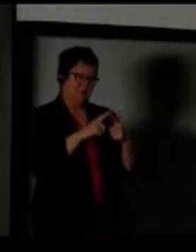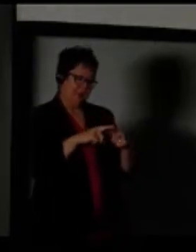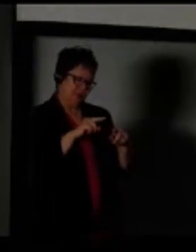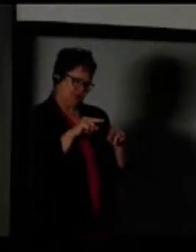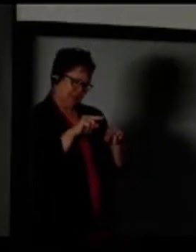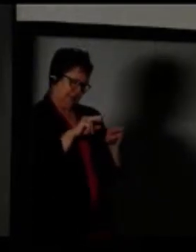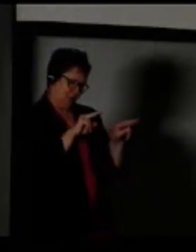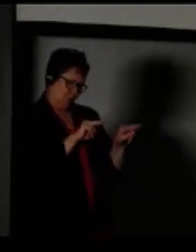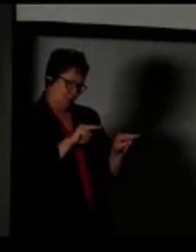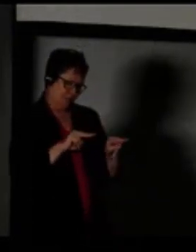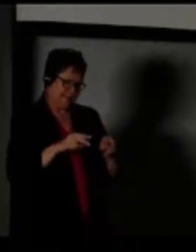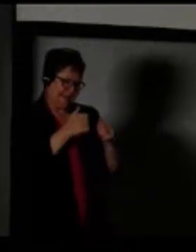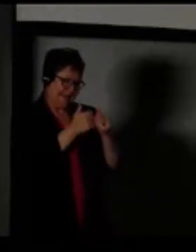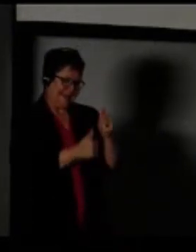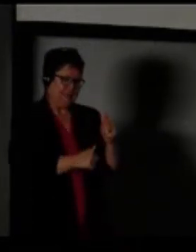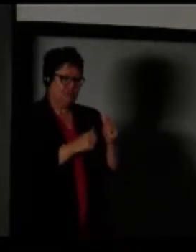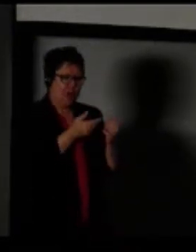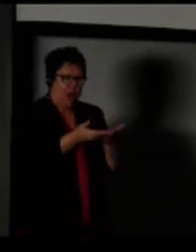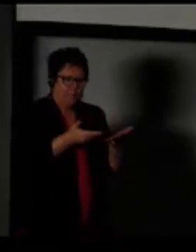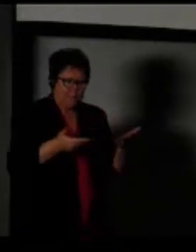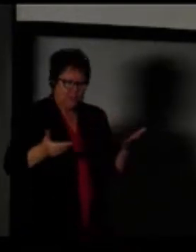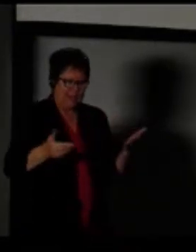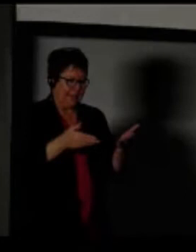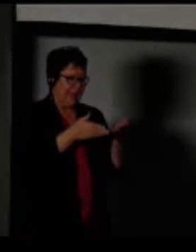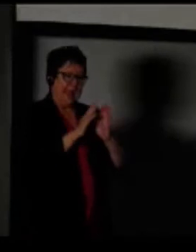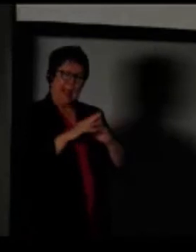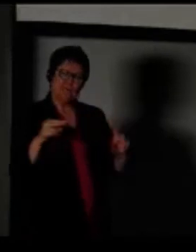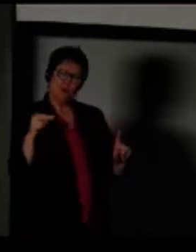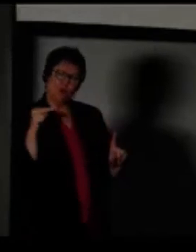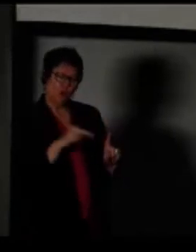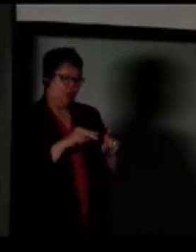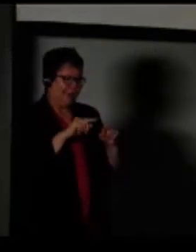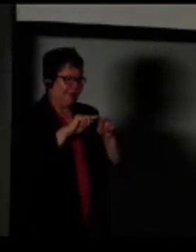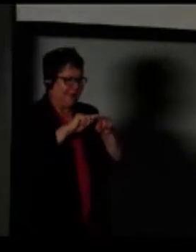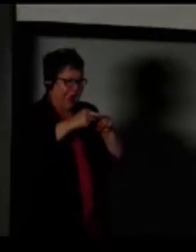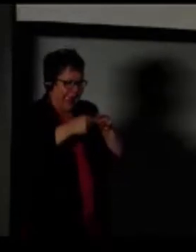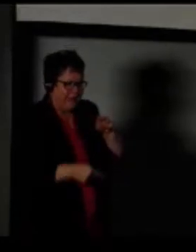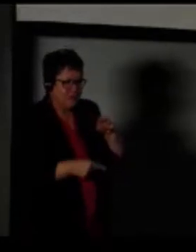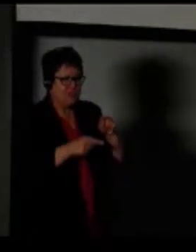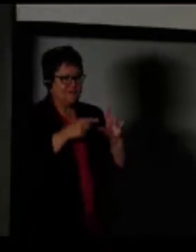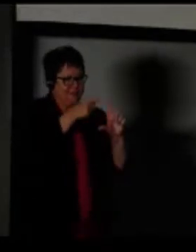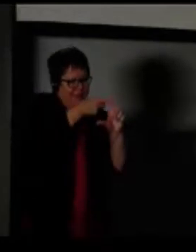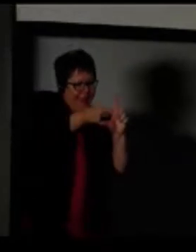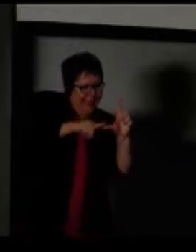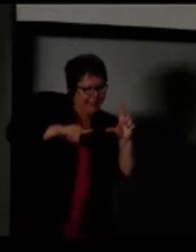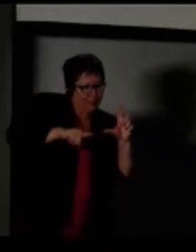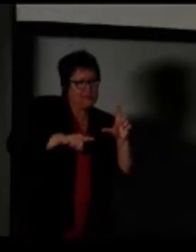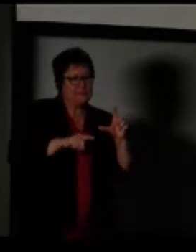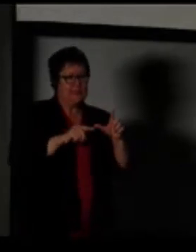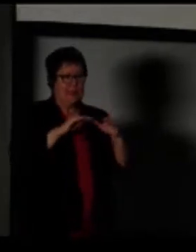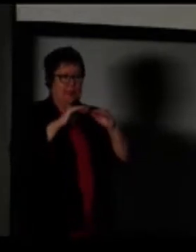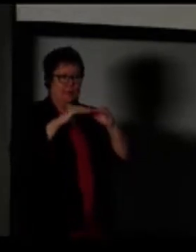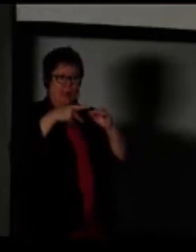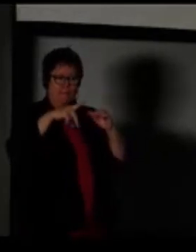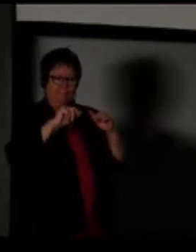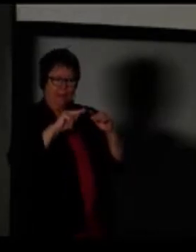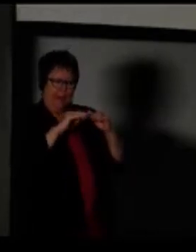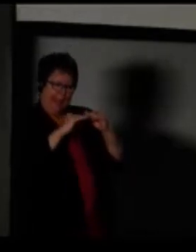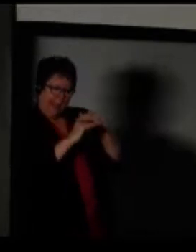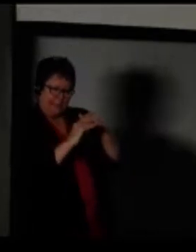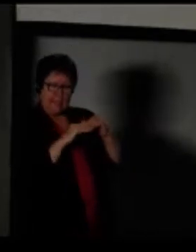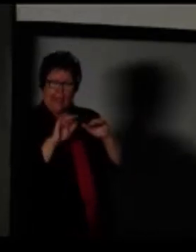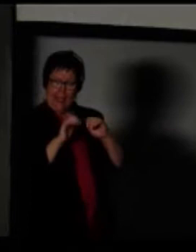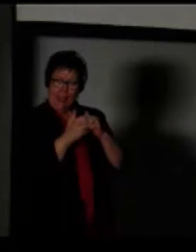goes through looking at each of these objects, asking them to look at what the edges are, what are the planes. Later, she gets into calculating